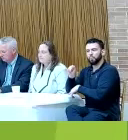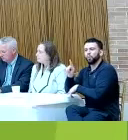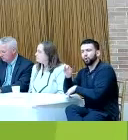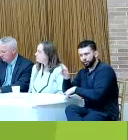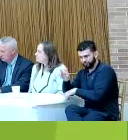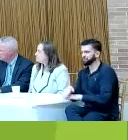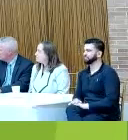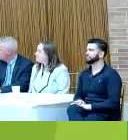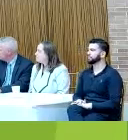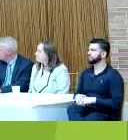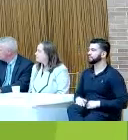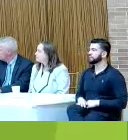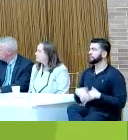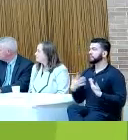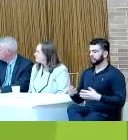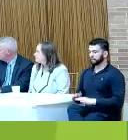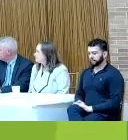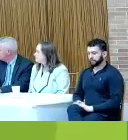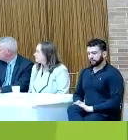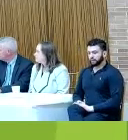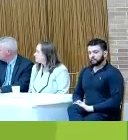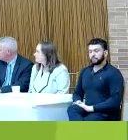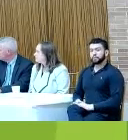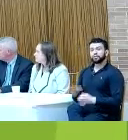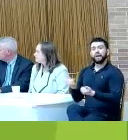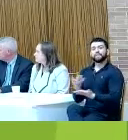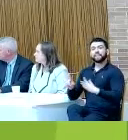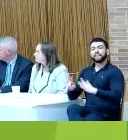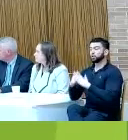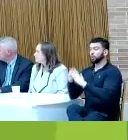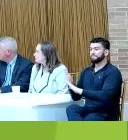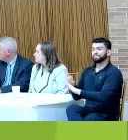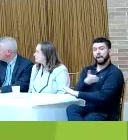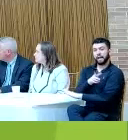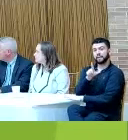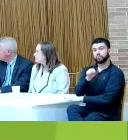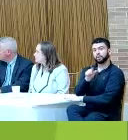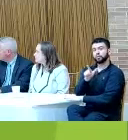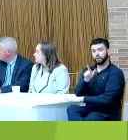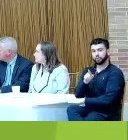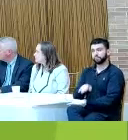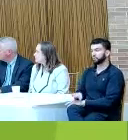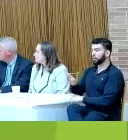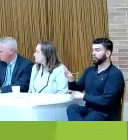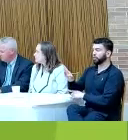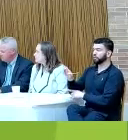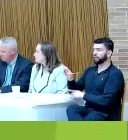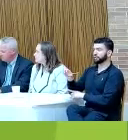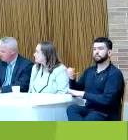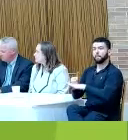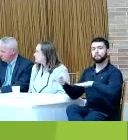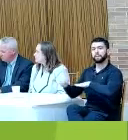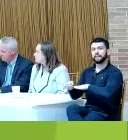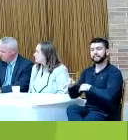okay so in terms of the fact patterns everything started in 2021 the realtor placed an MLs